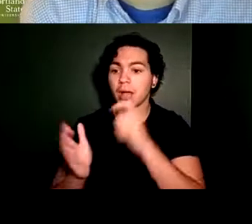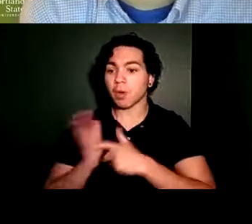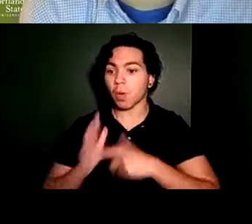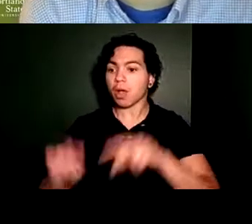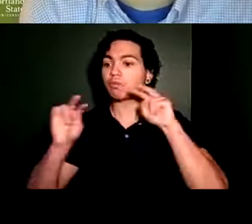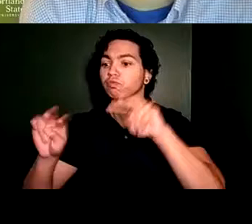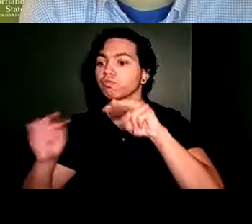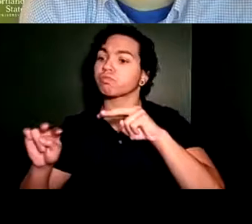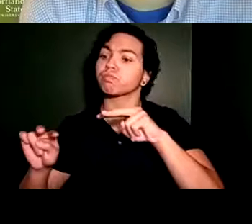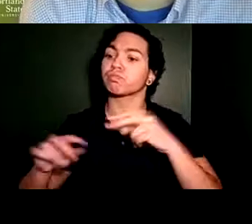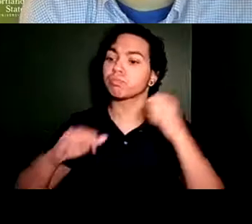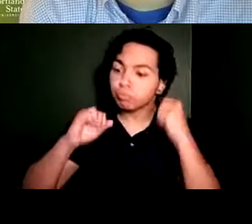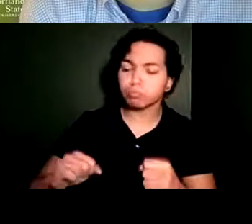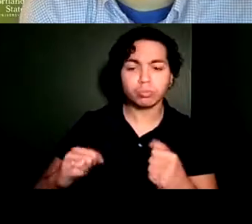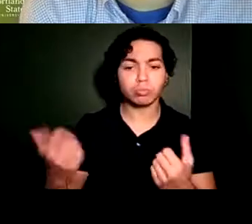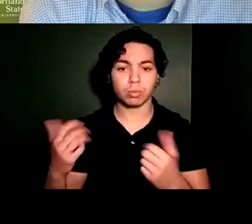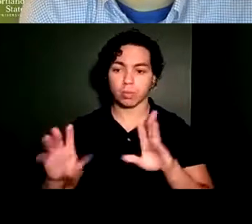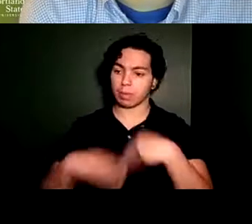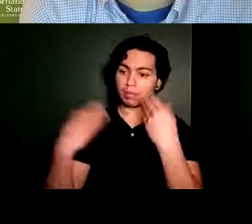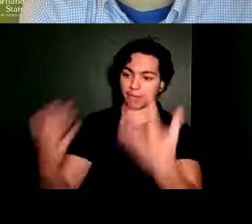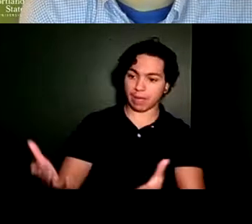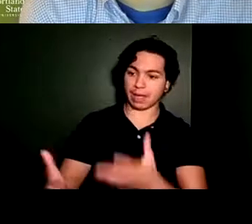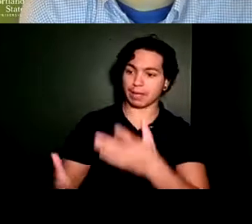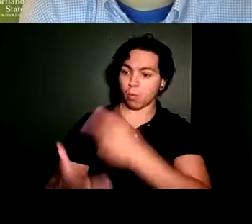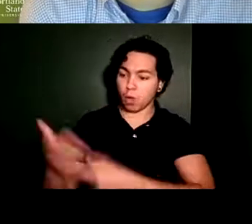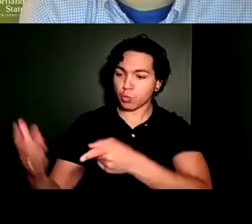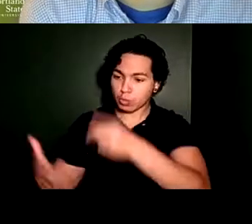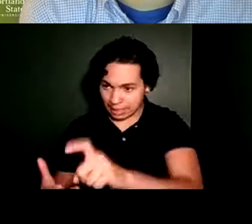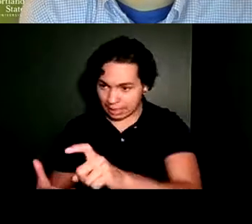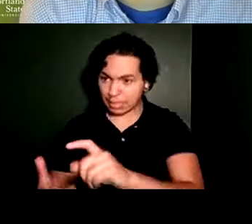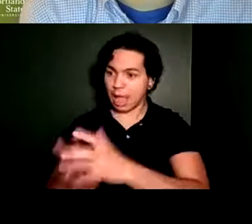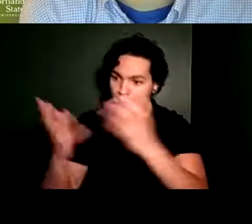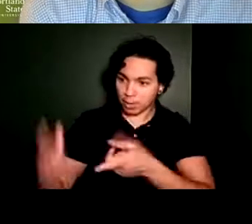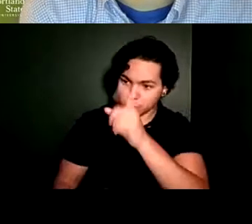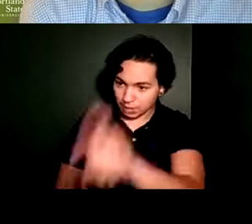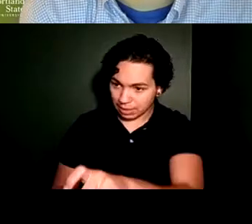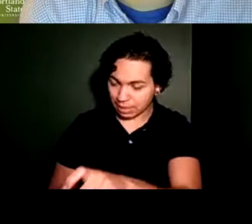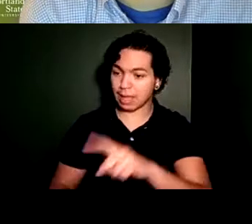can provide the vehicles as we determine the need to be. And they can provide a diversity